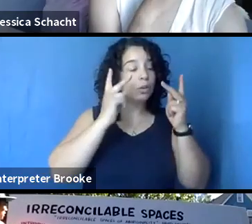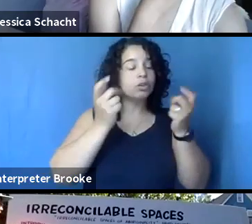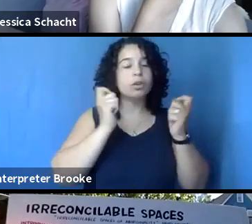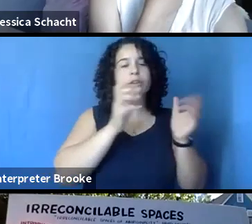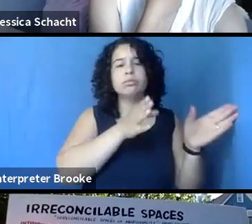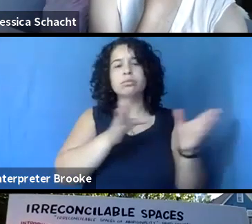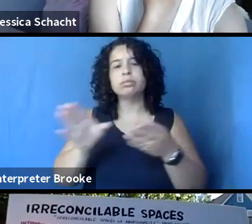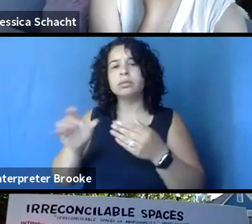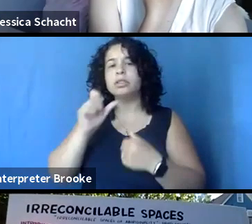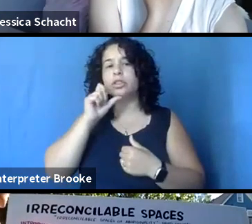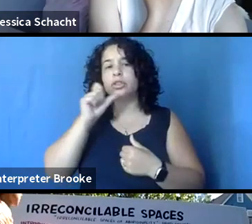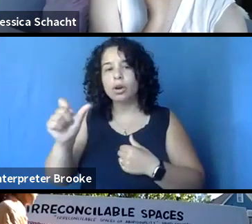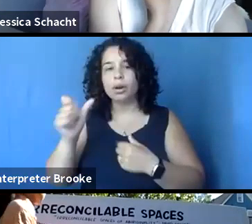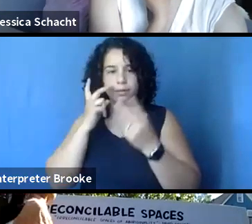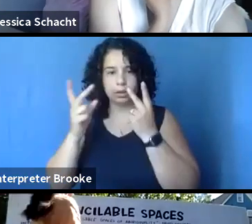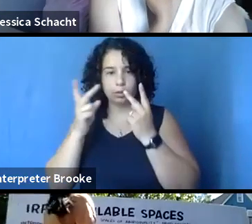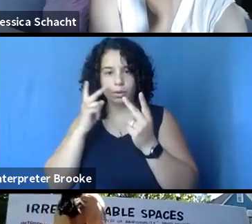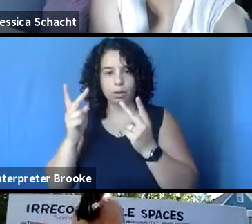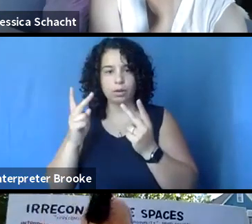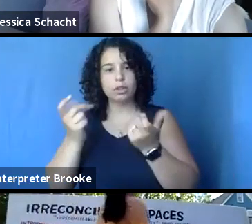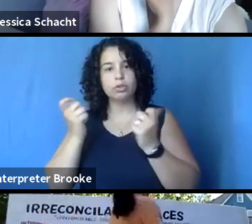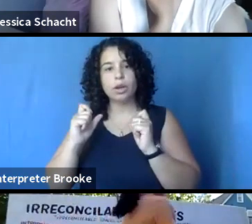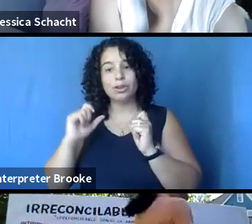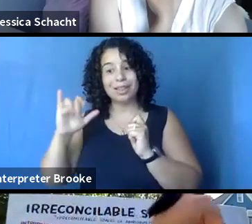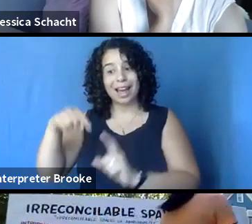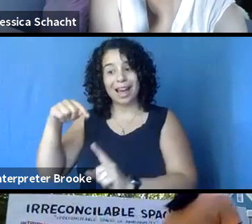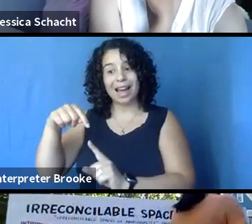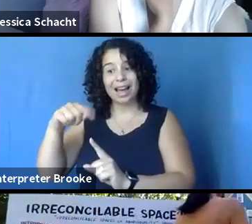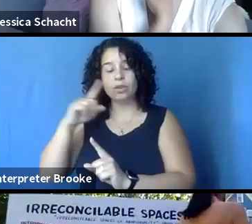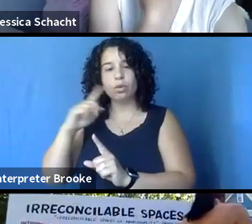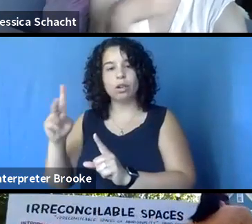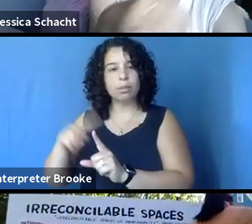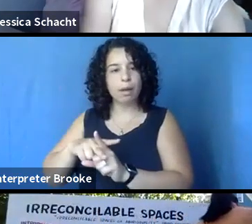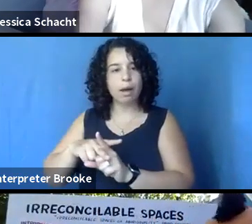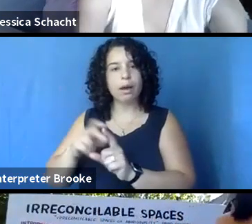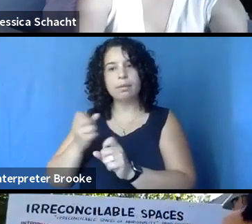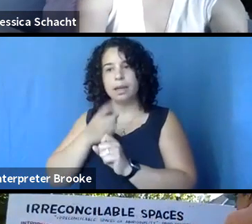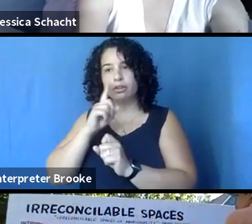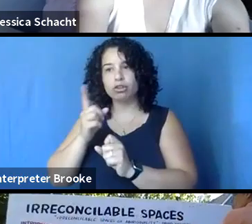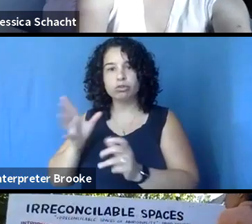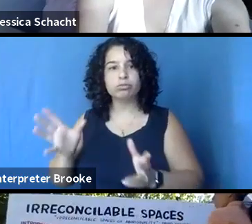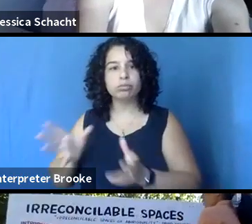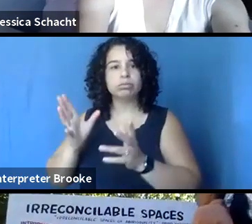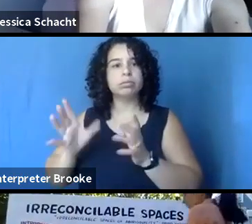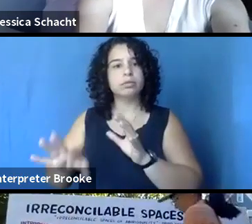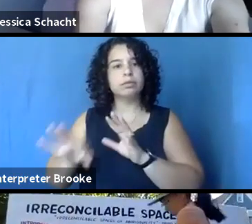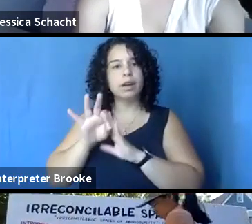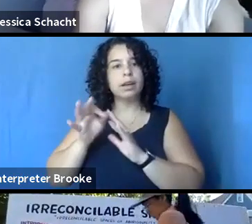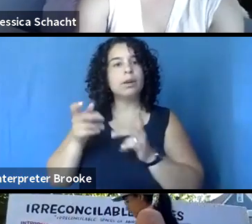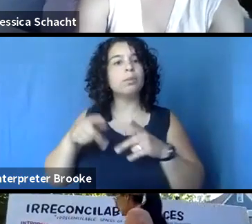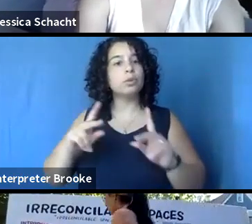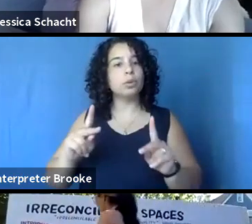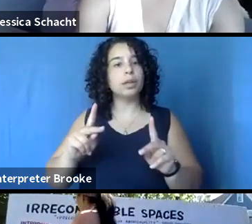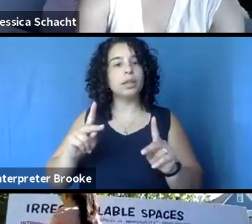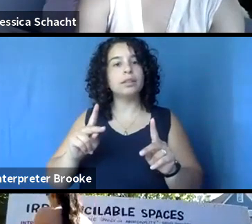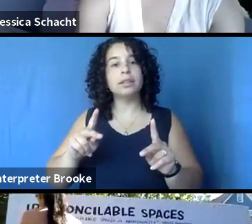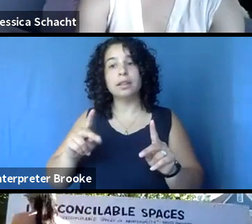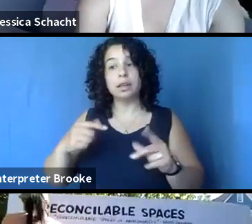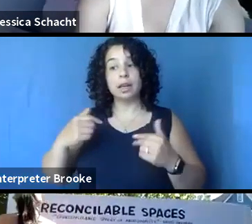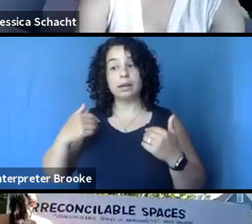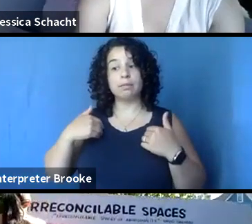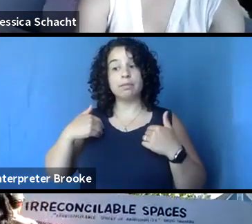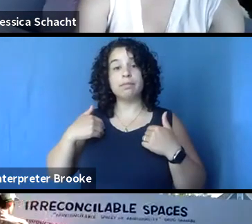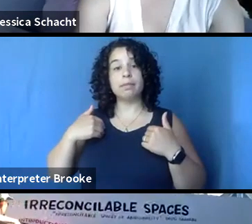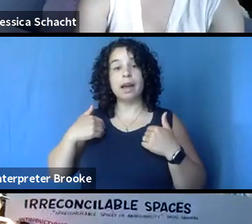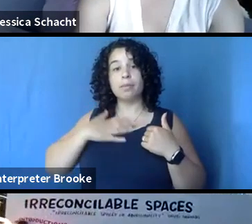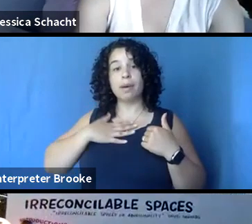to exercise my non-visual senses and make opportunities for others to also practice using their non-visual